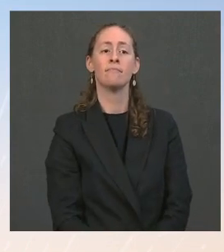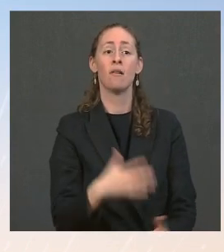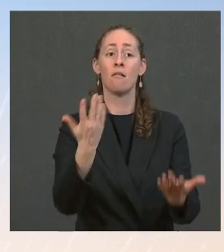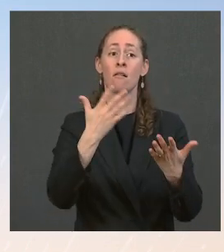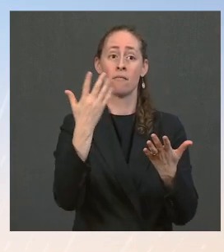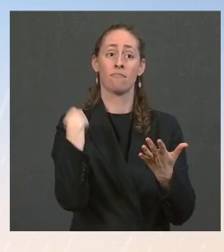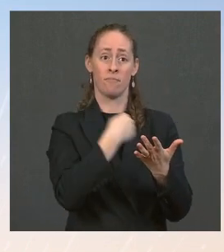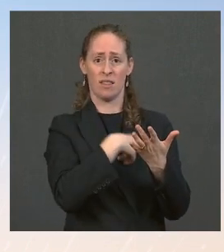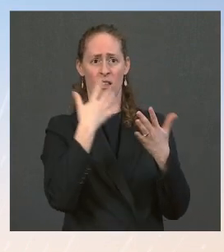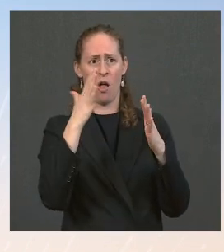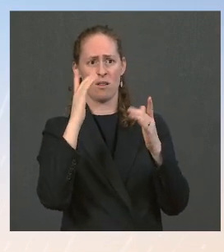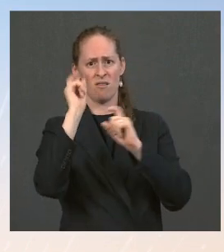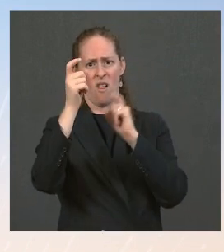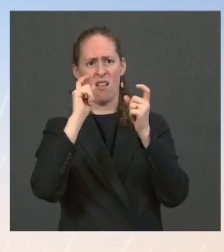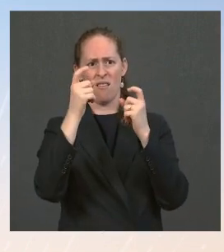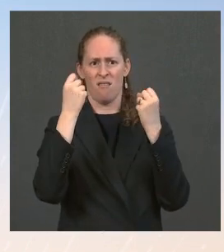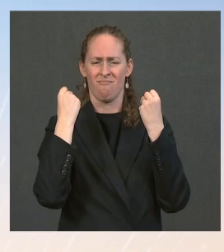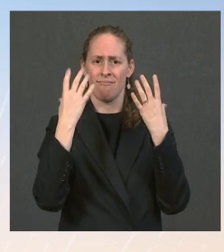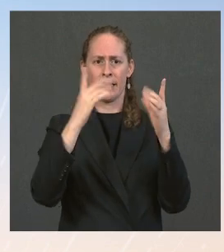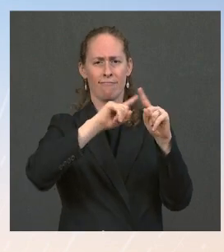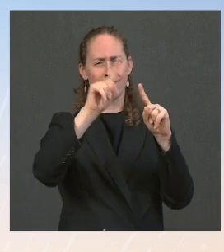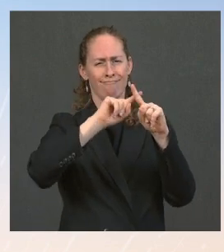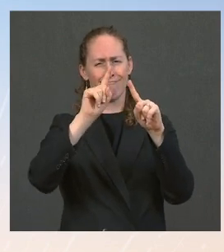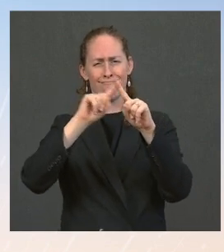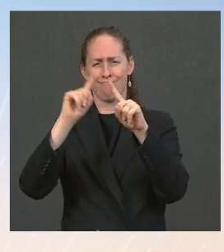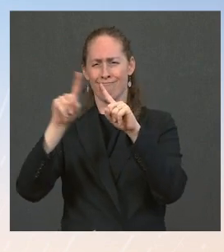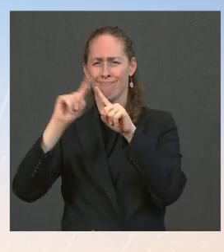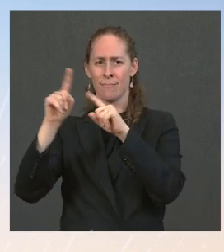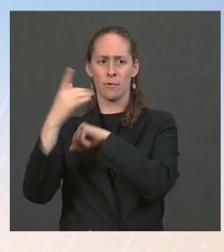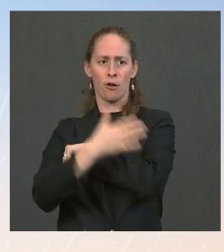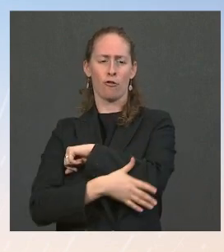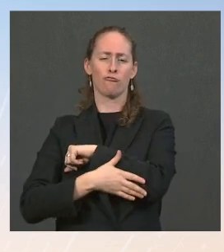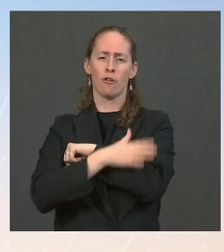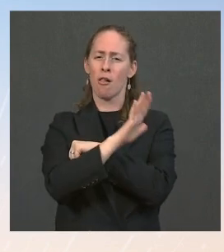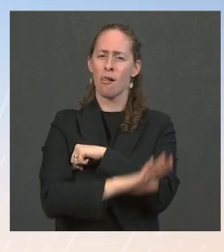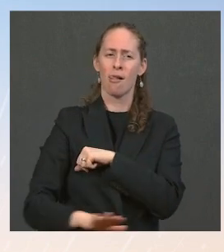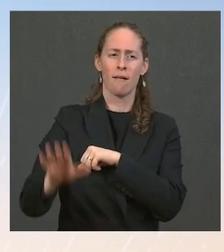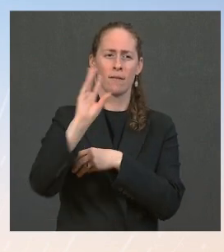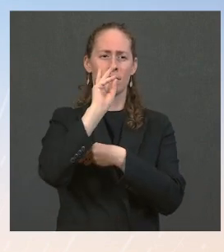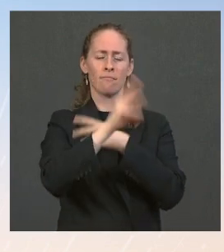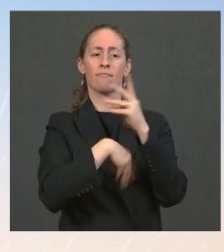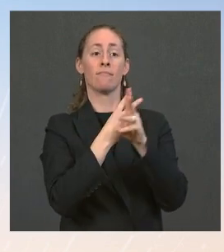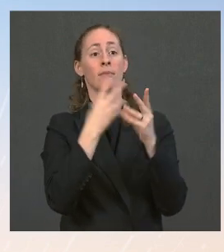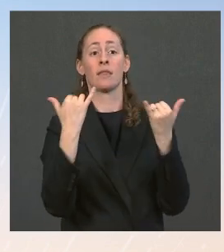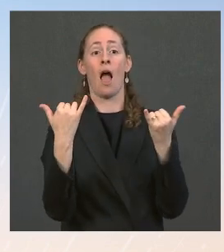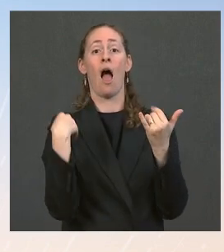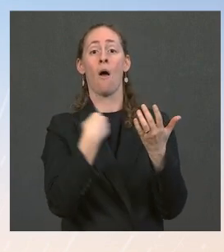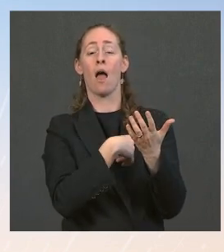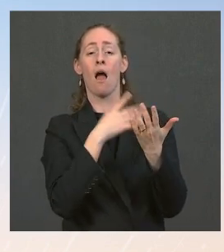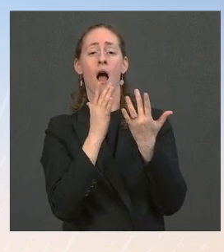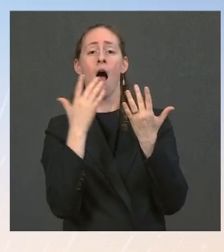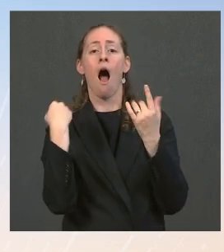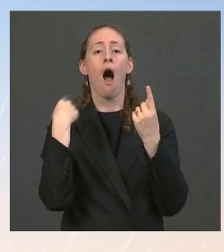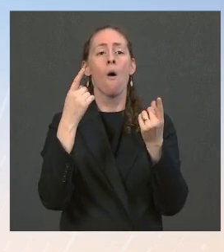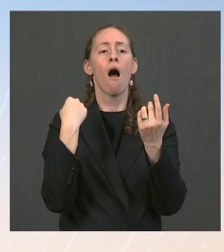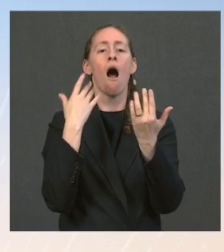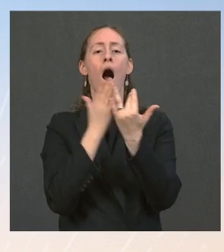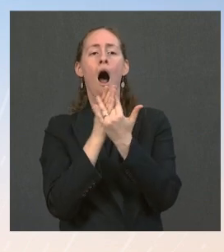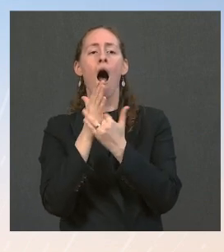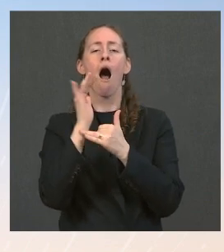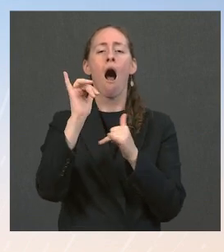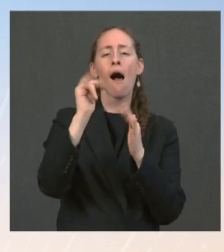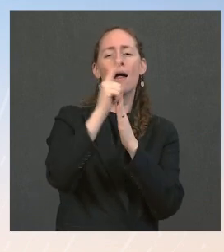donated vaccines to a range of countries around the world, we've been able to work through some of those regulatory, legal, logistical hurdles